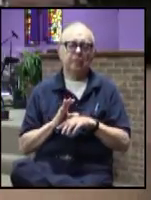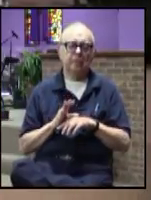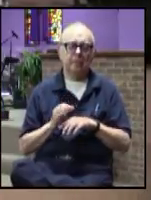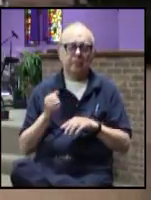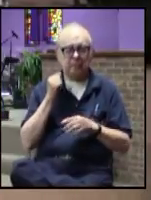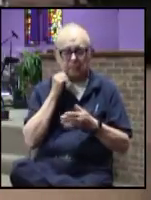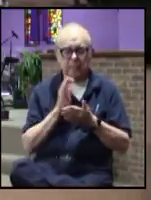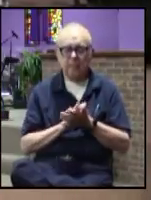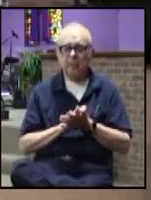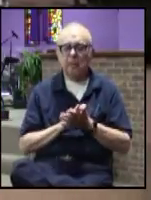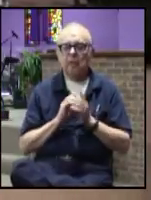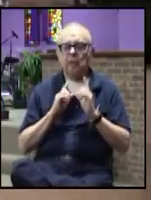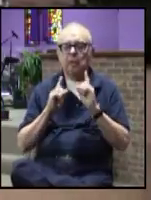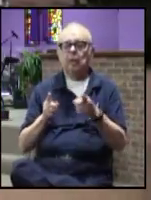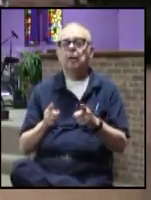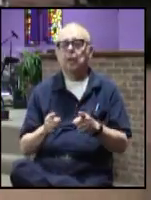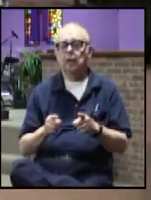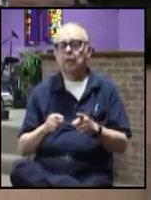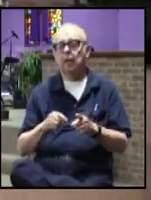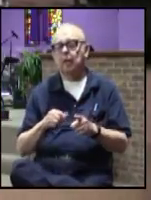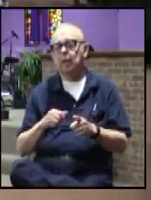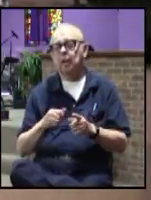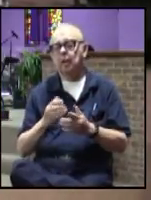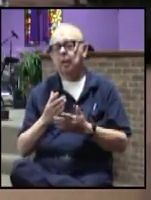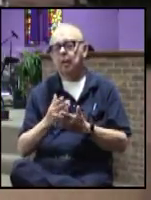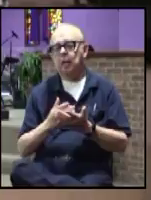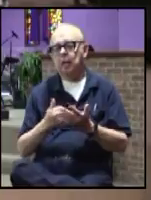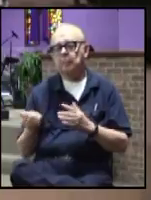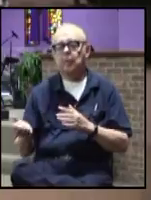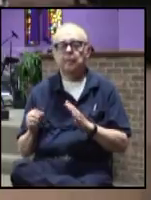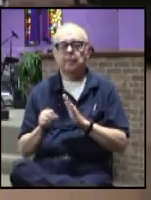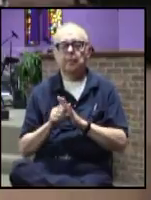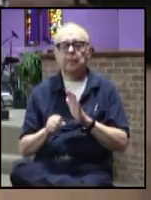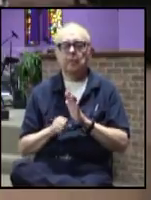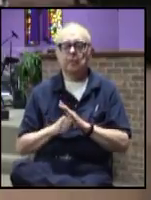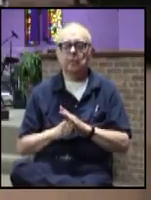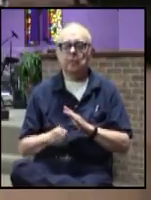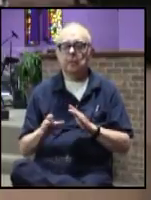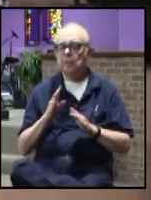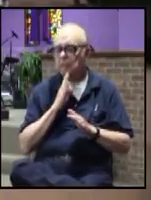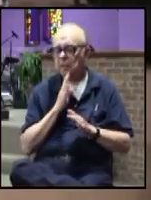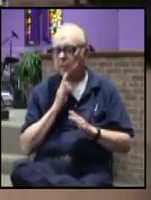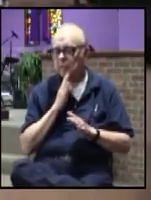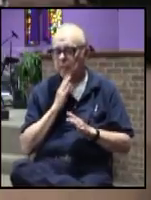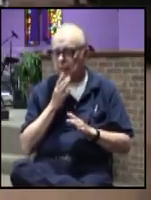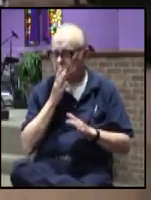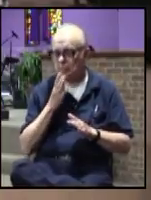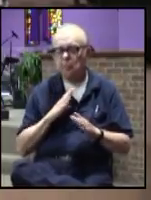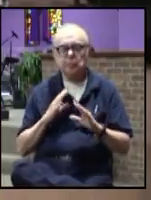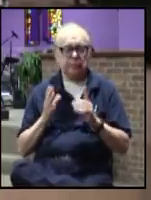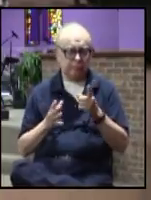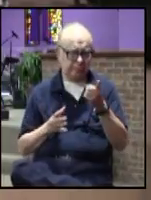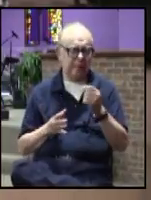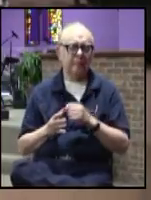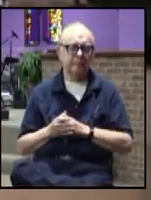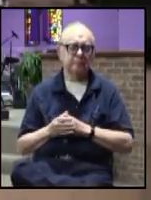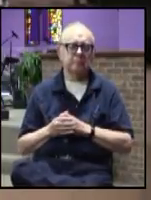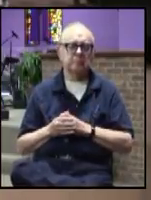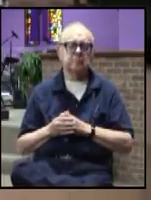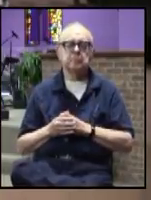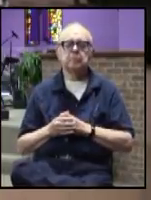church, my wife was going to another part of the state to speak at a woman's group.